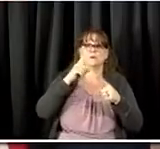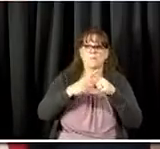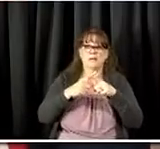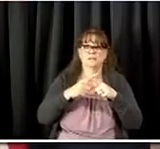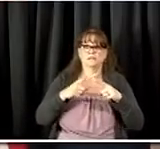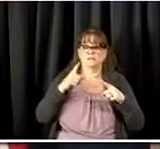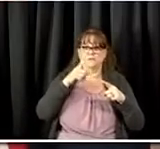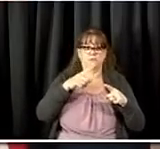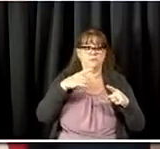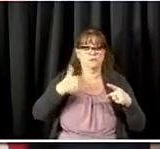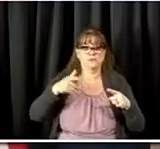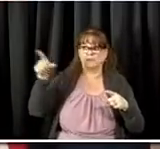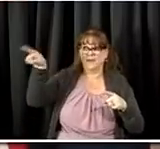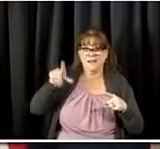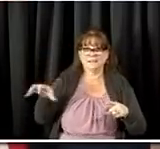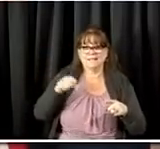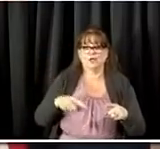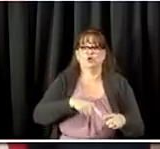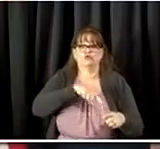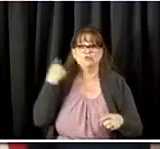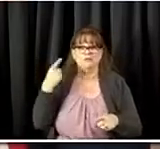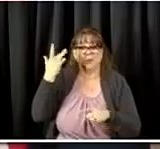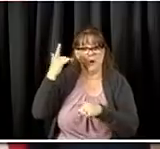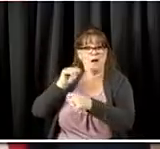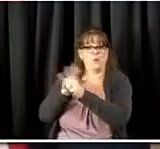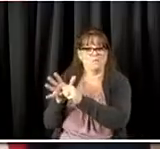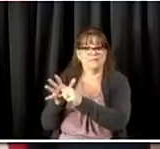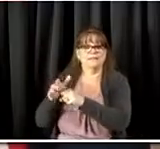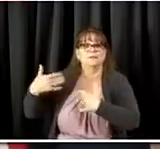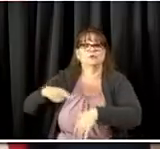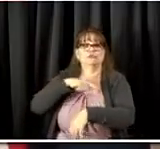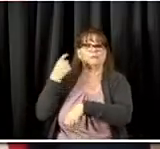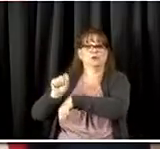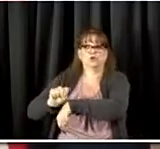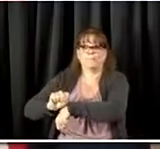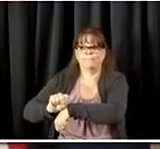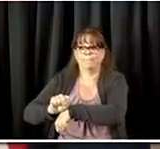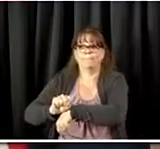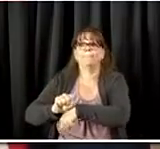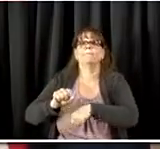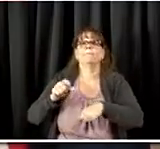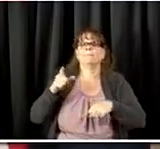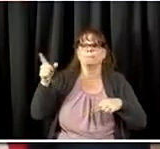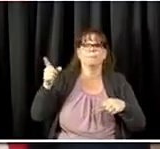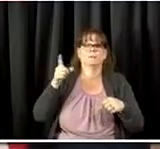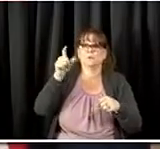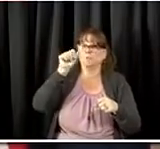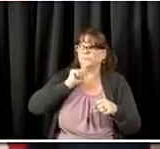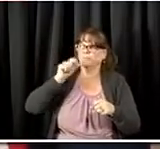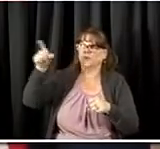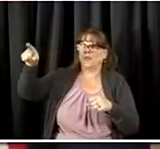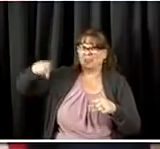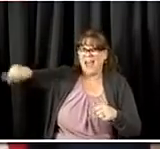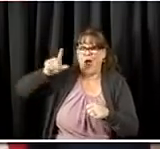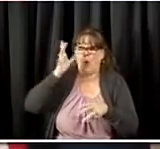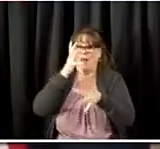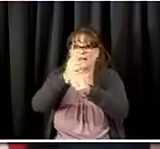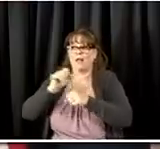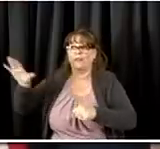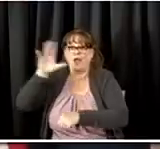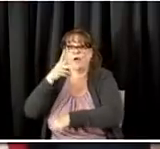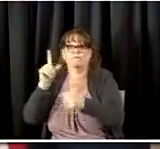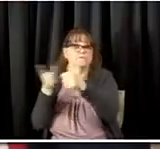be among the very first Coloradans to receive the vaccine. It's also important that folks know that the vaccine does not confer instant immunity.